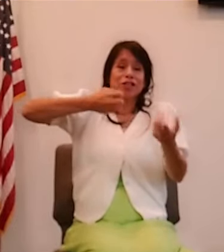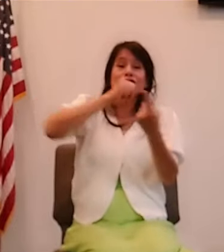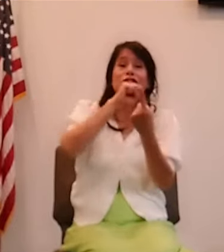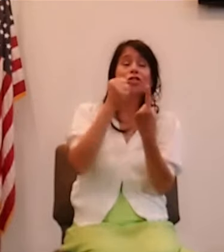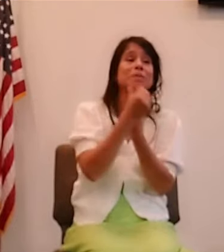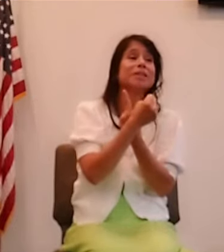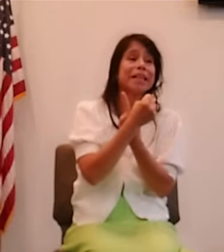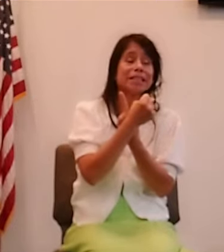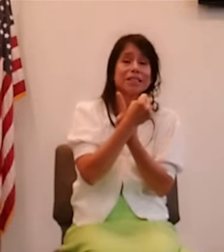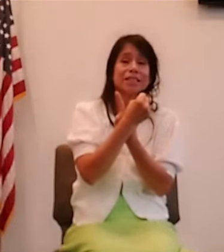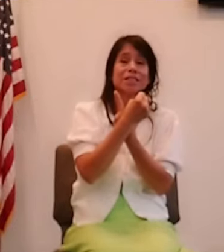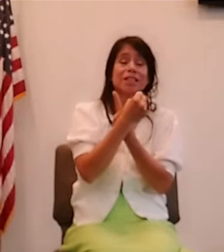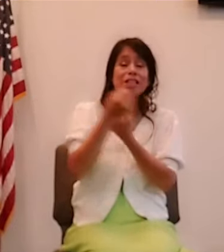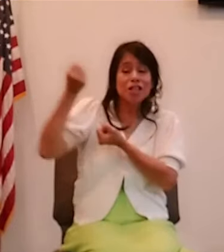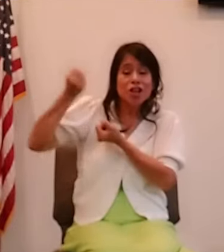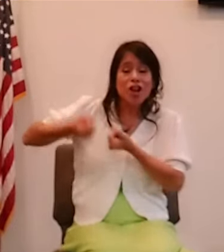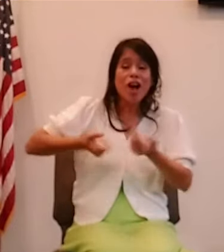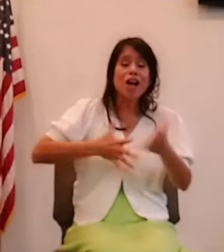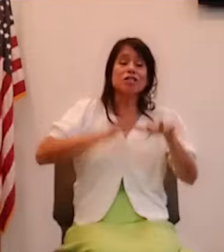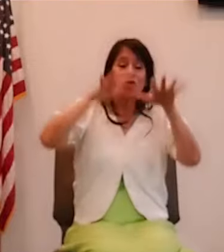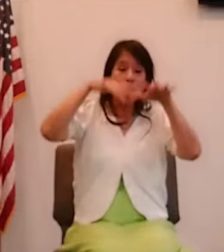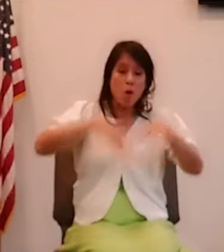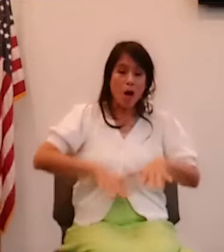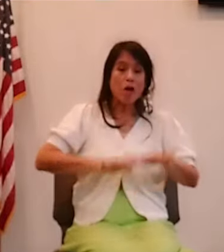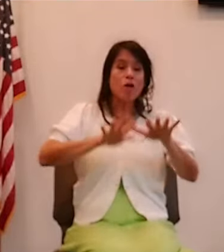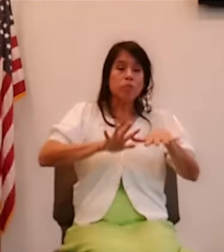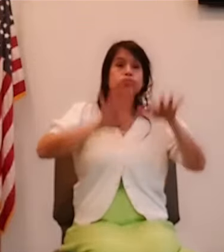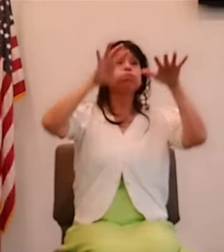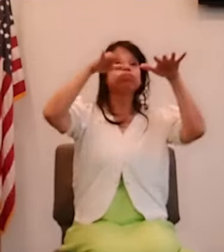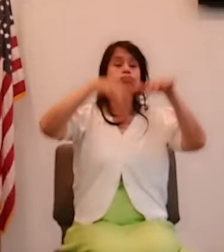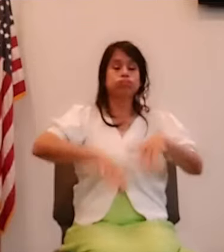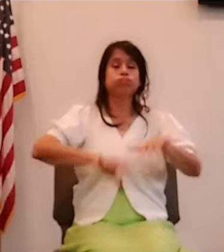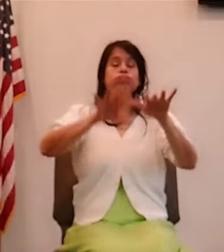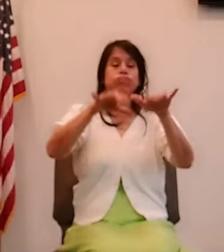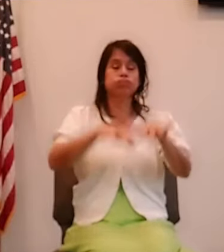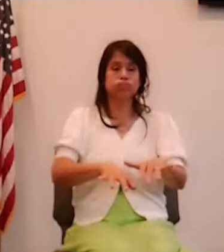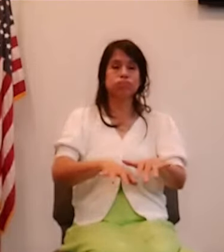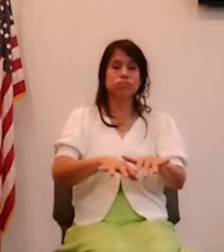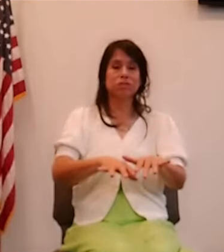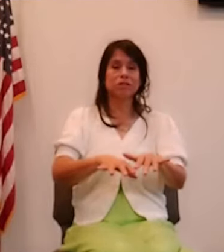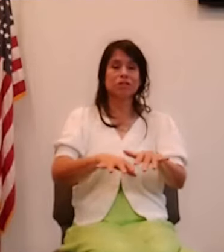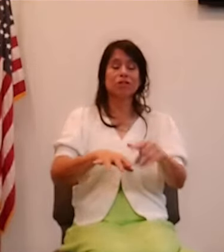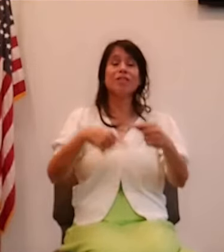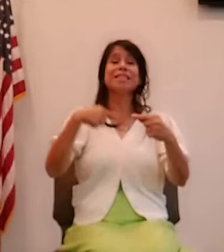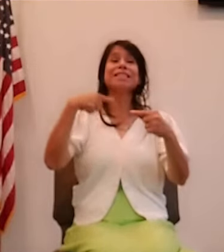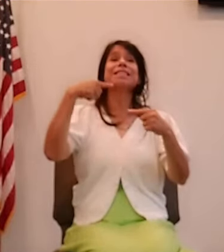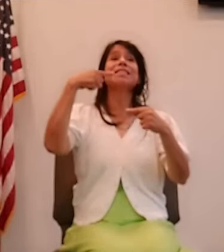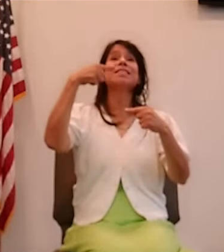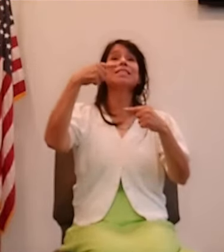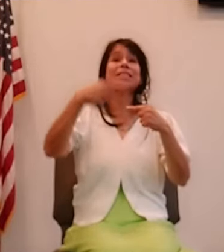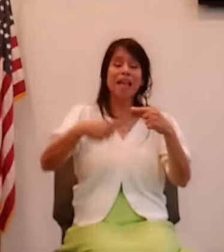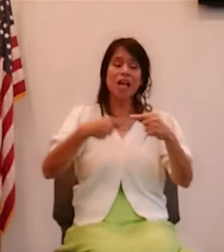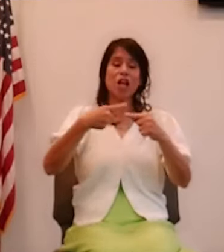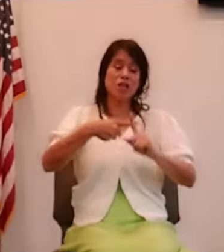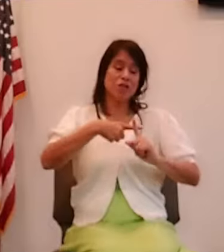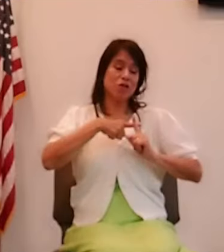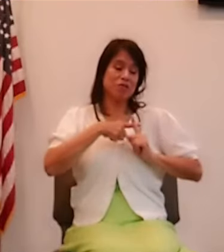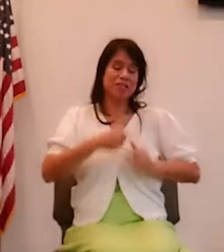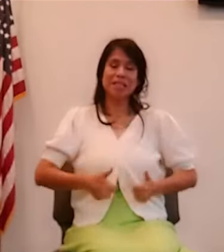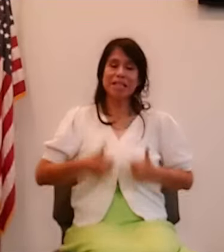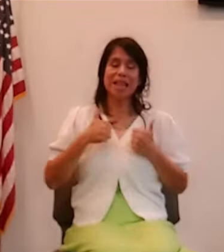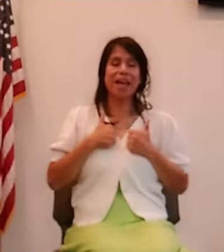we come to it. The cycle of the Christian life. And I don't mean to sum